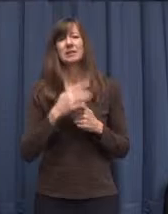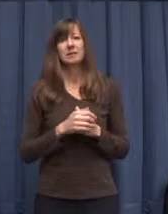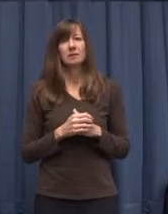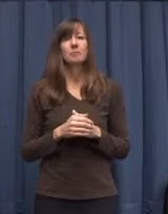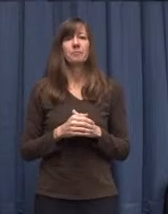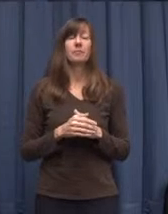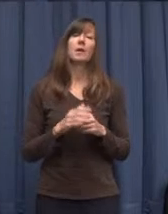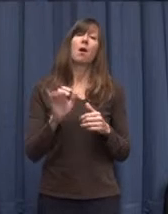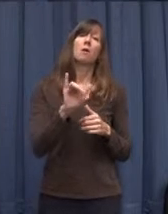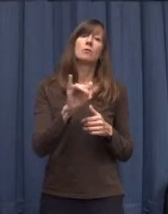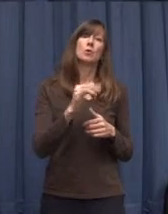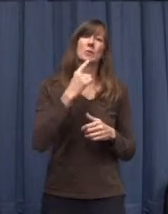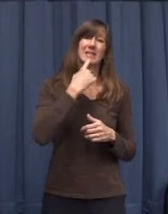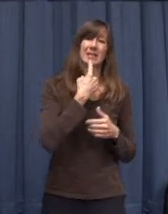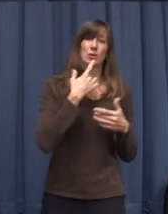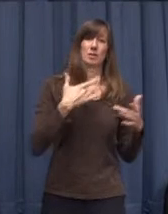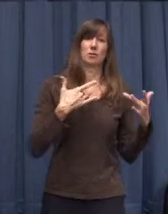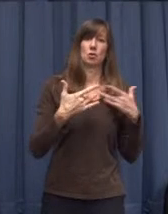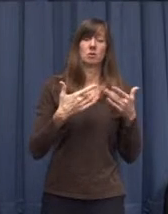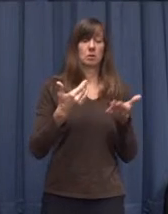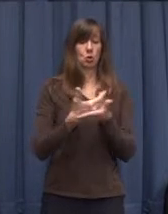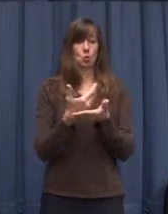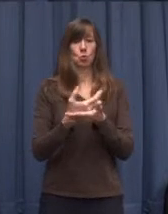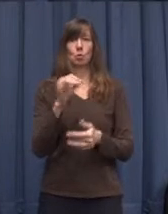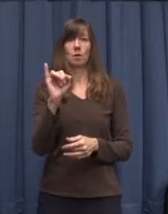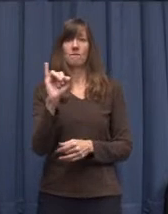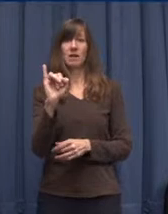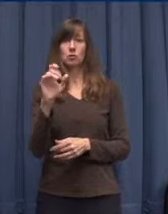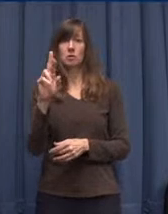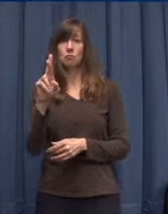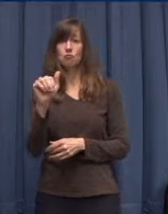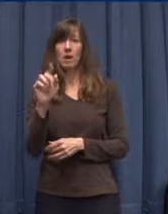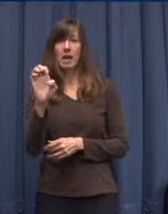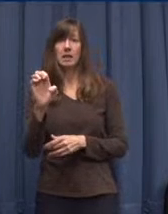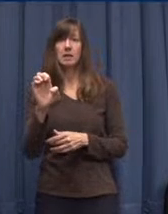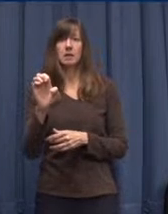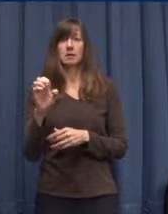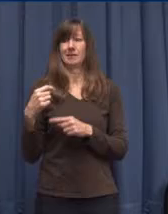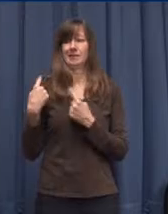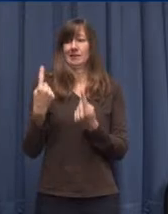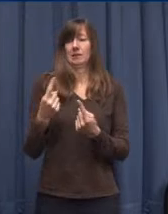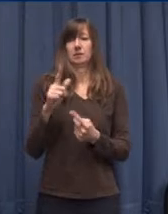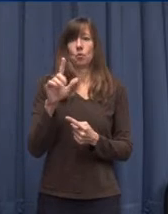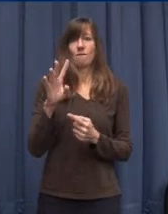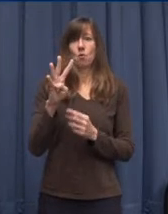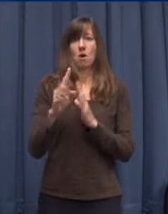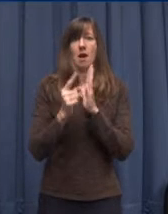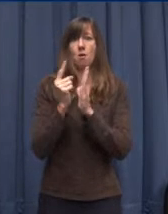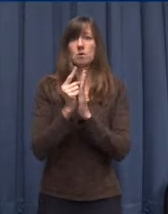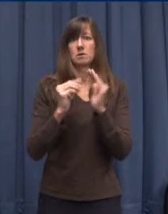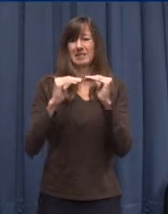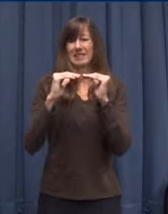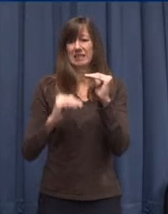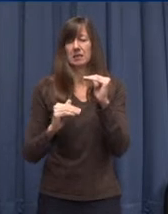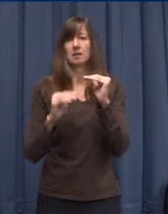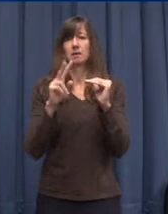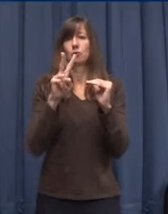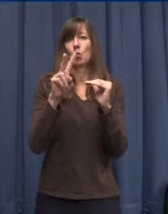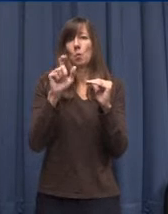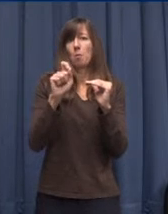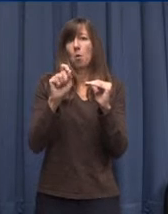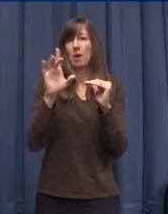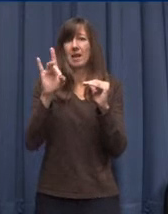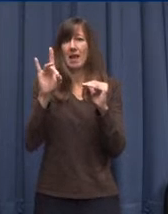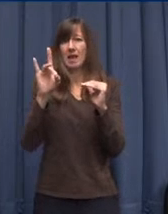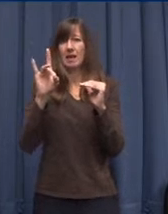new infection rate. In the last 24 hours, we are just under 3%. We're at 2.98%. So in the last